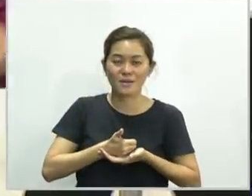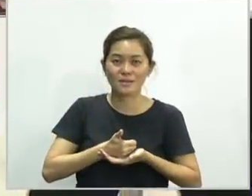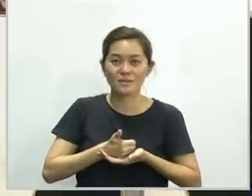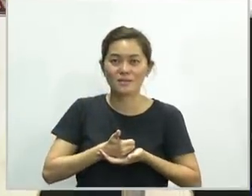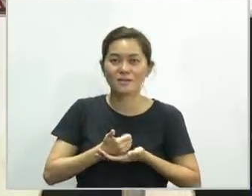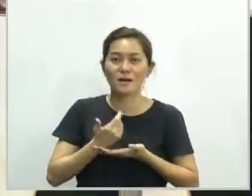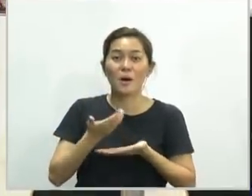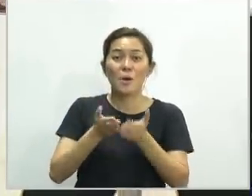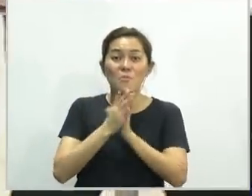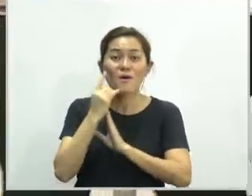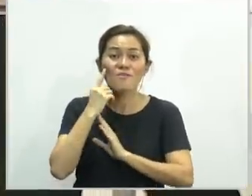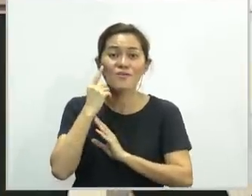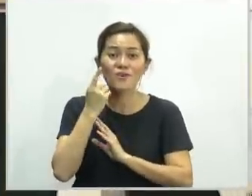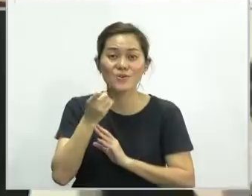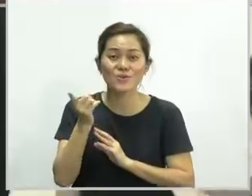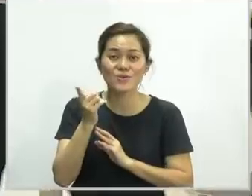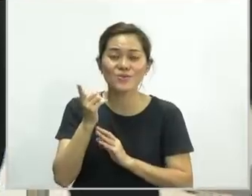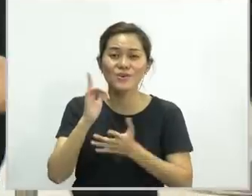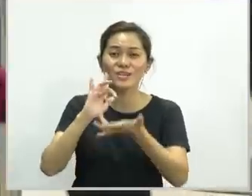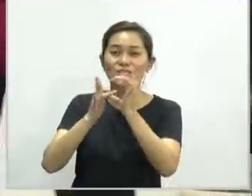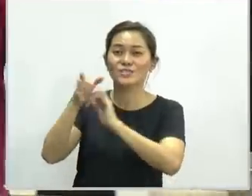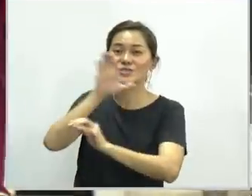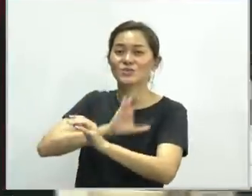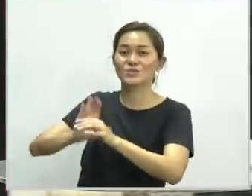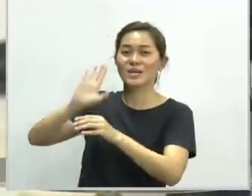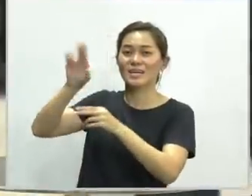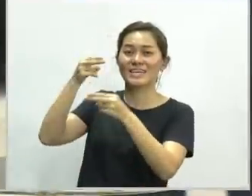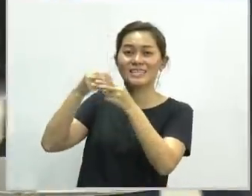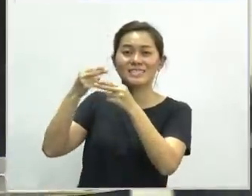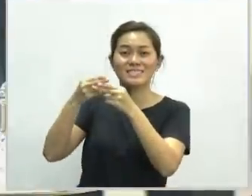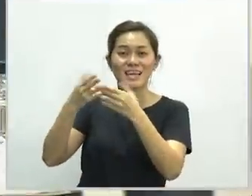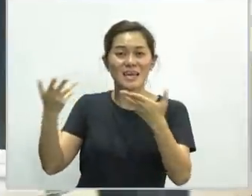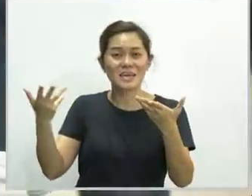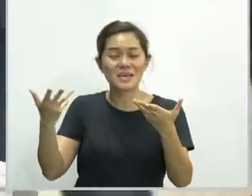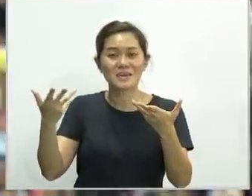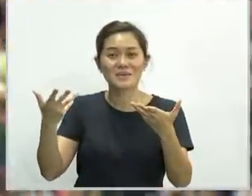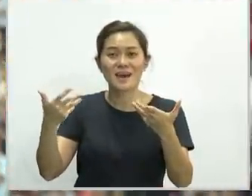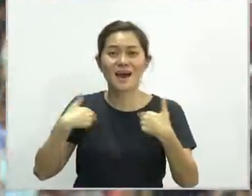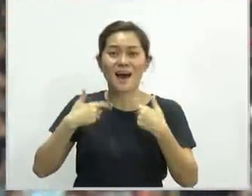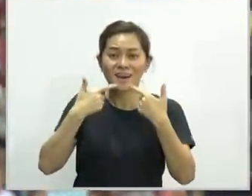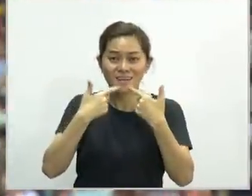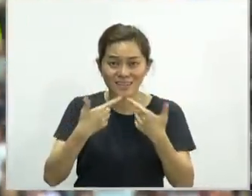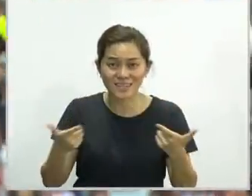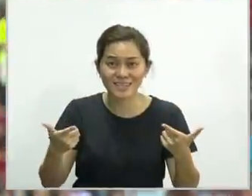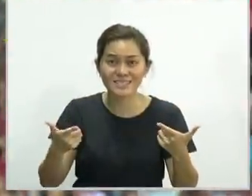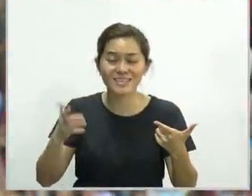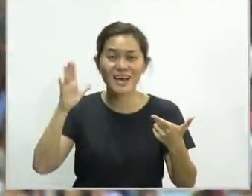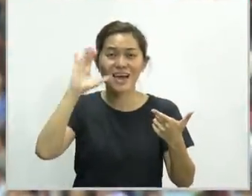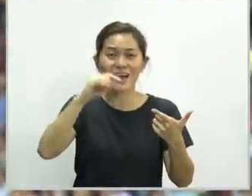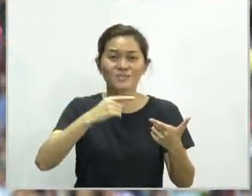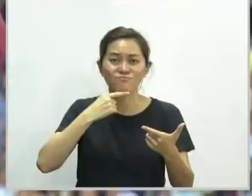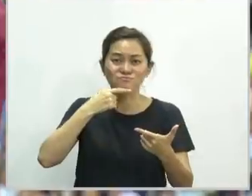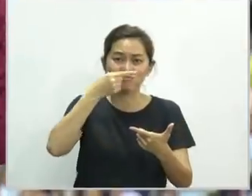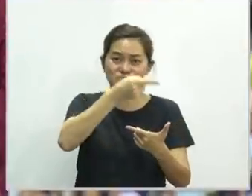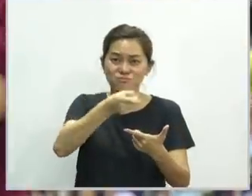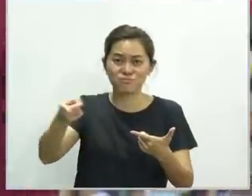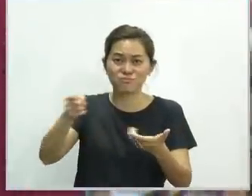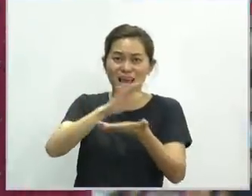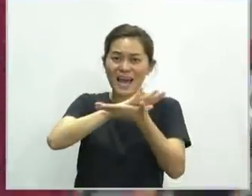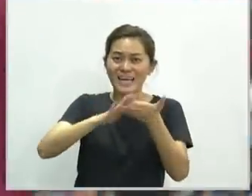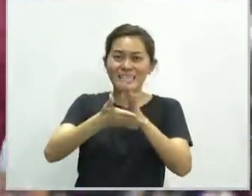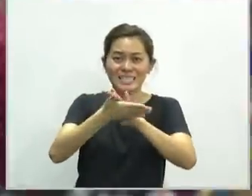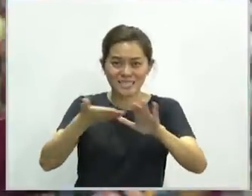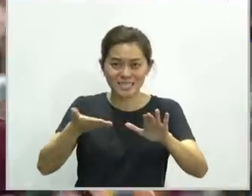you. In the name of Jesus Christ, I announce and I pronounce his forgiveness. May you